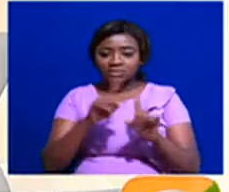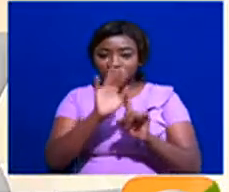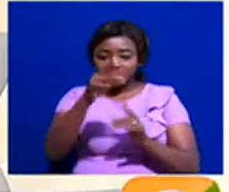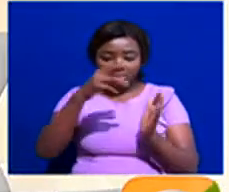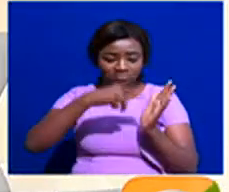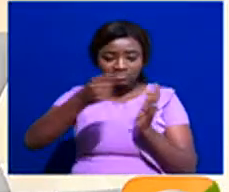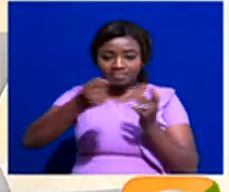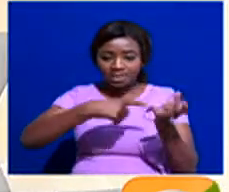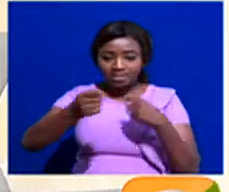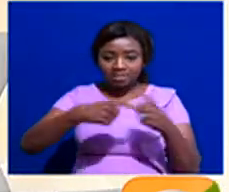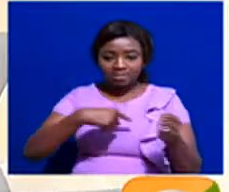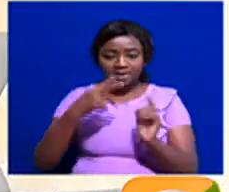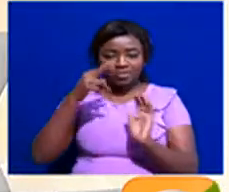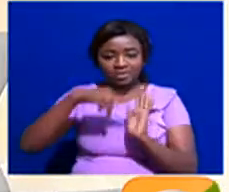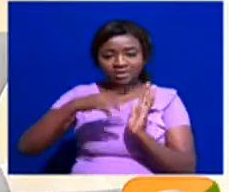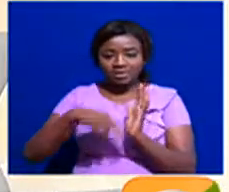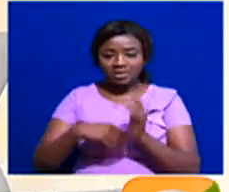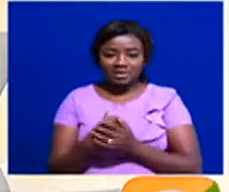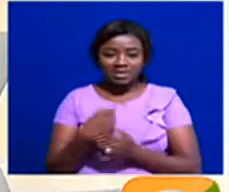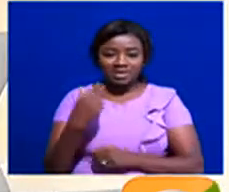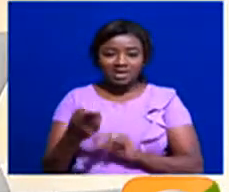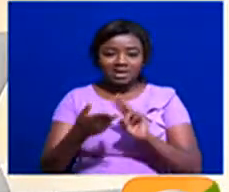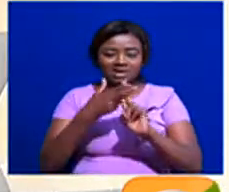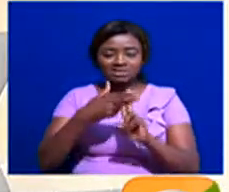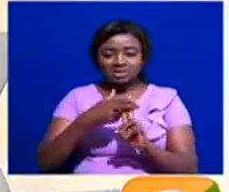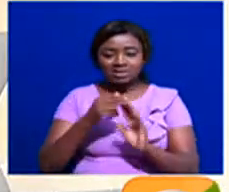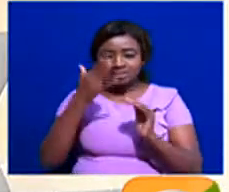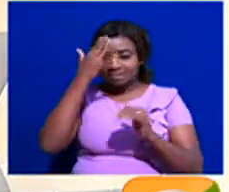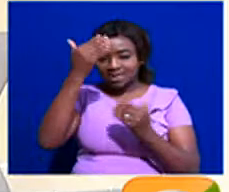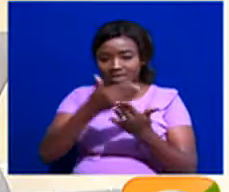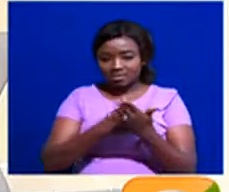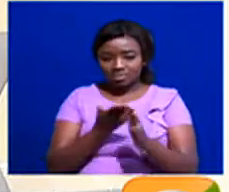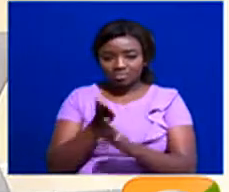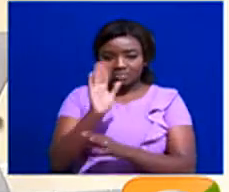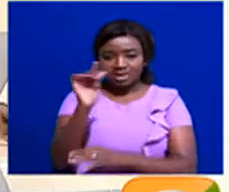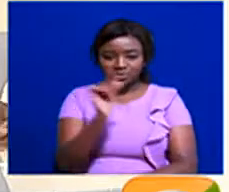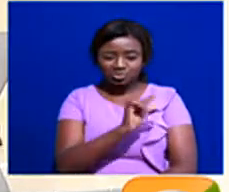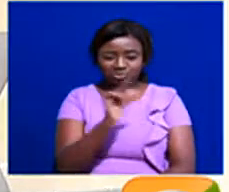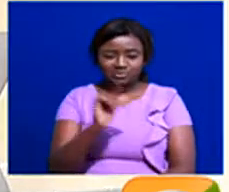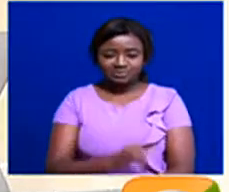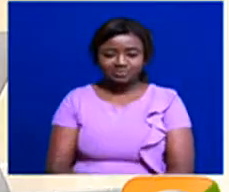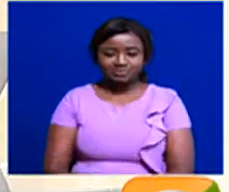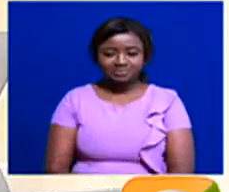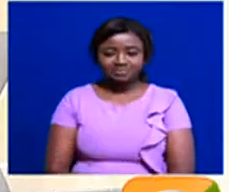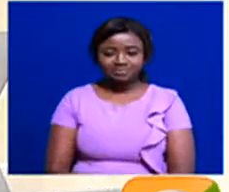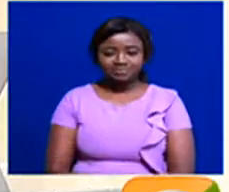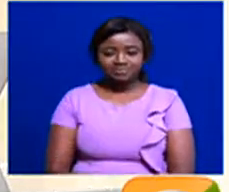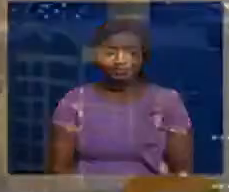feedback coming through at Trevor Mbija at Citizen TV Kenya. Use the hashtag Monday Report. We're back in just a bit.